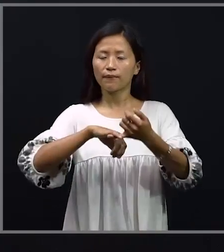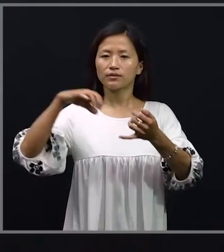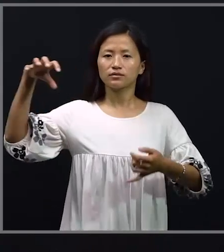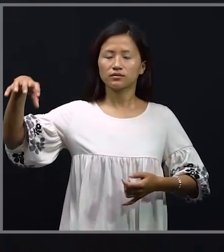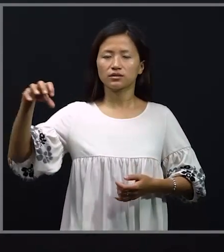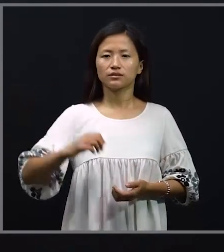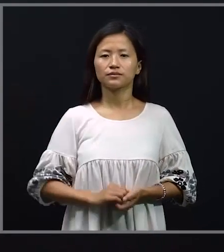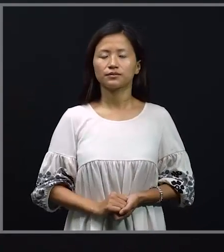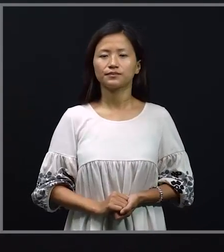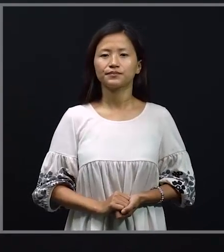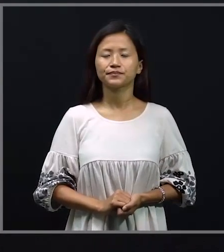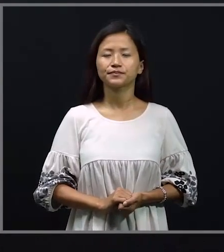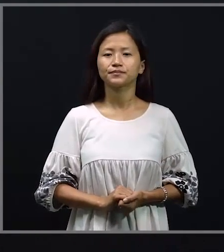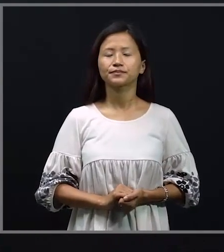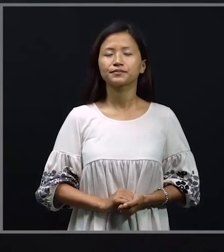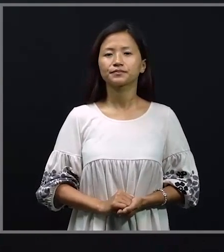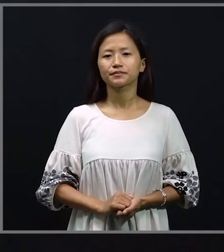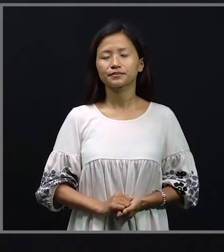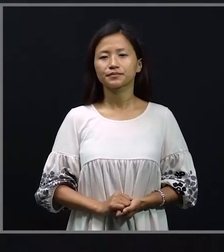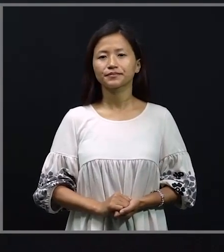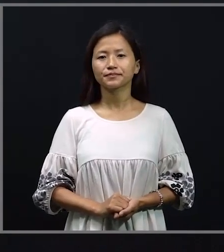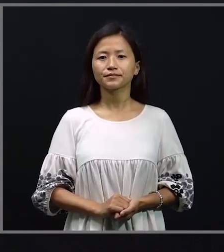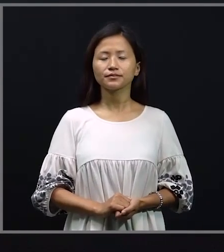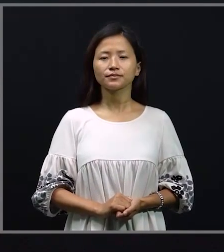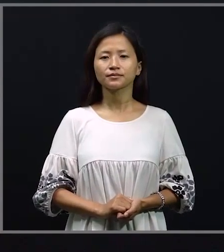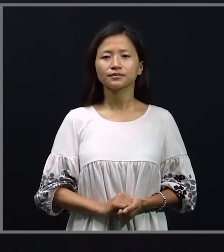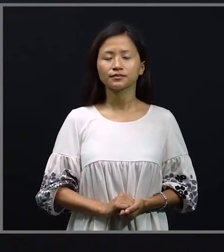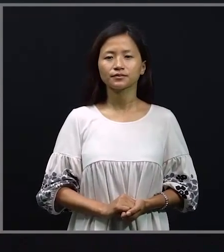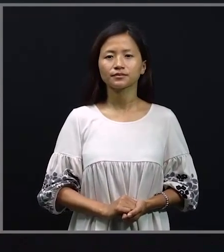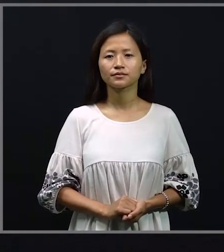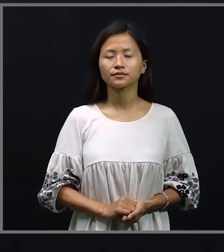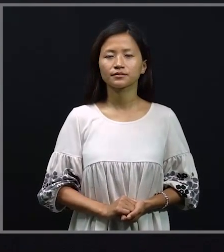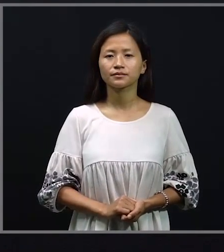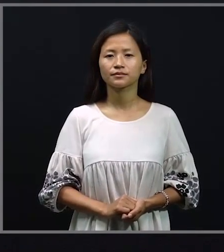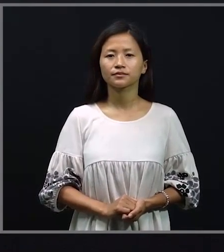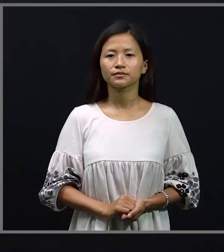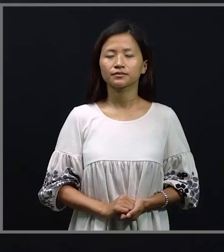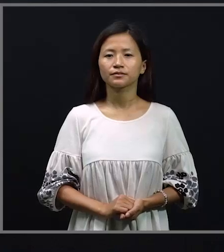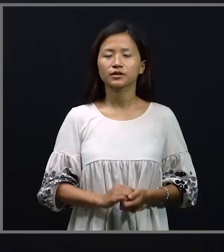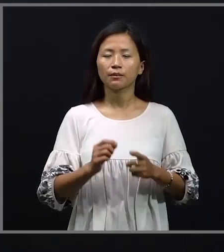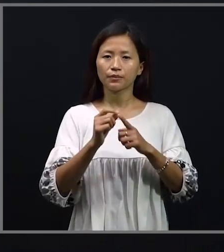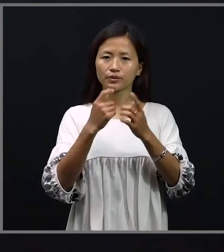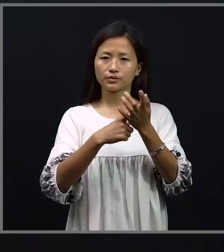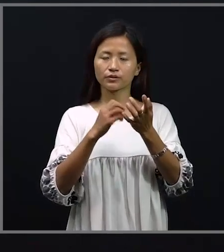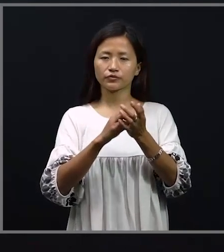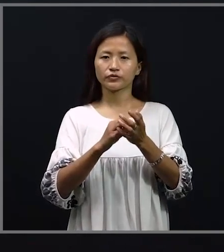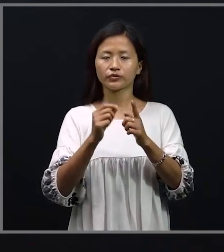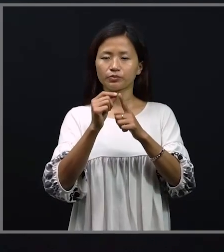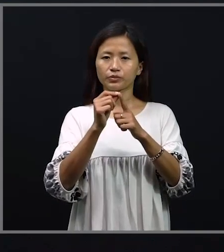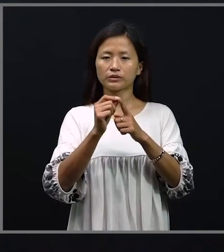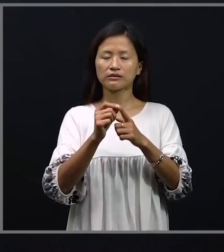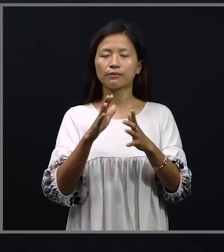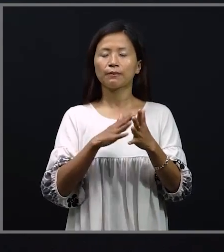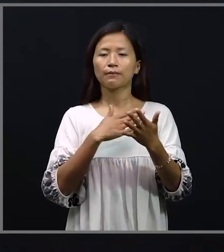is derived from the Greek word polis, which means city state. Okay, prominent Greek philosophers like